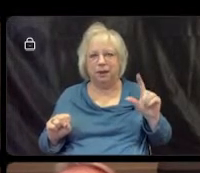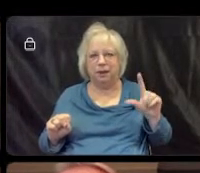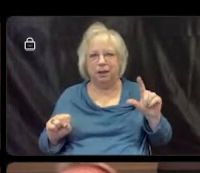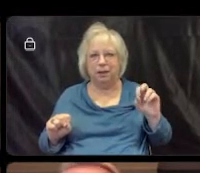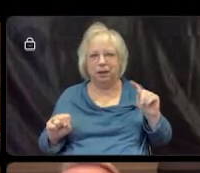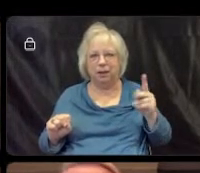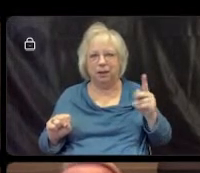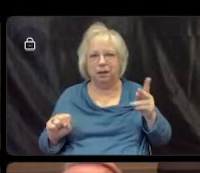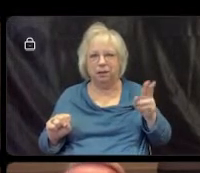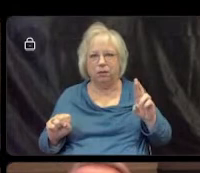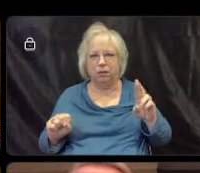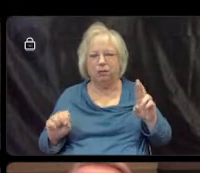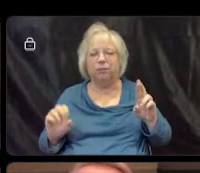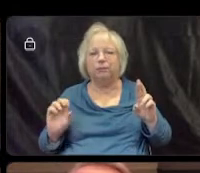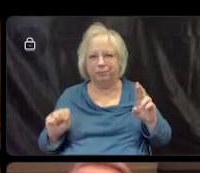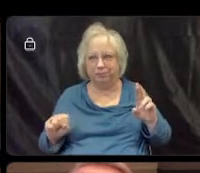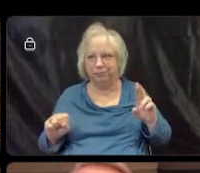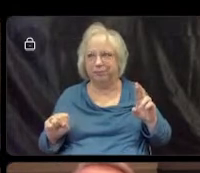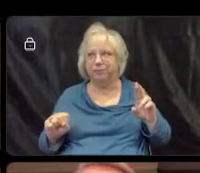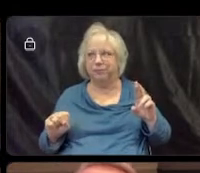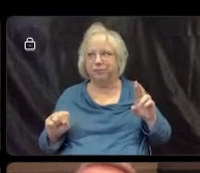Latour. Yes.